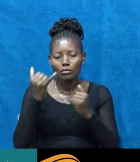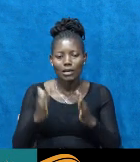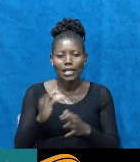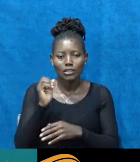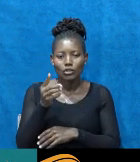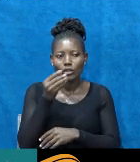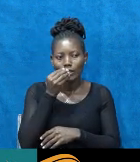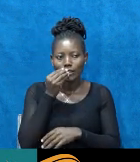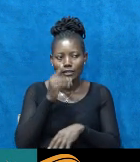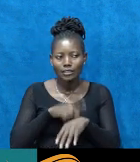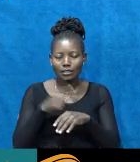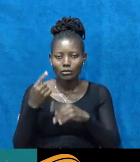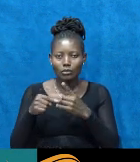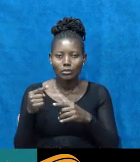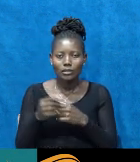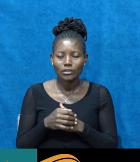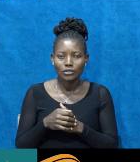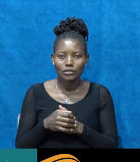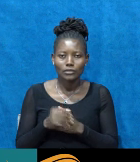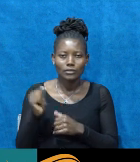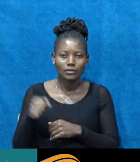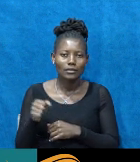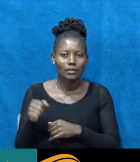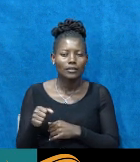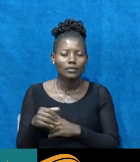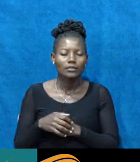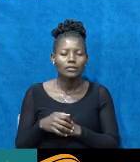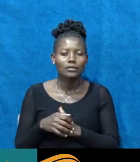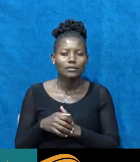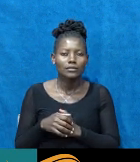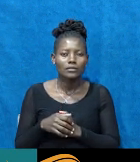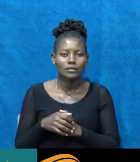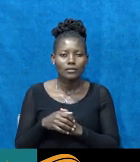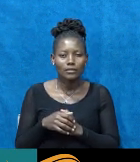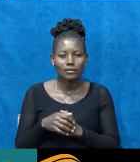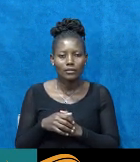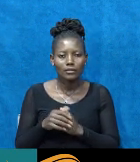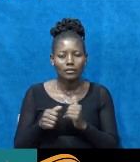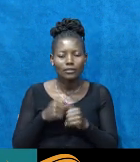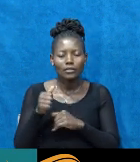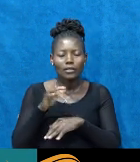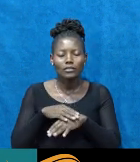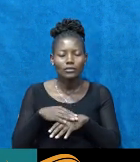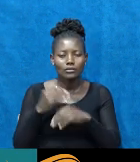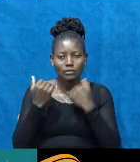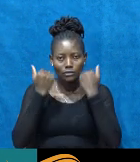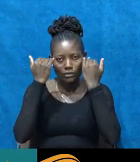competitions. Yeah, as far as the stress level, the good stress levels are concerned for optimal